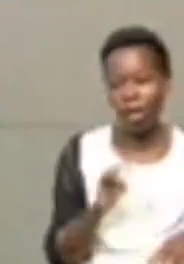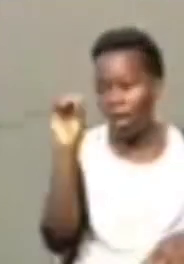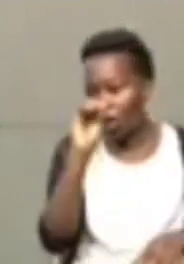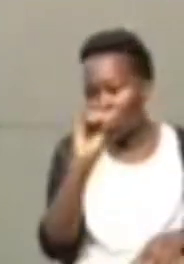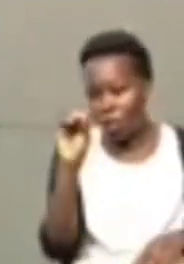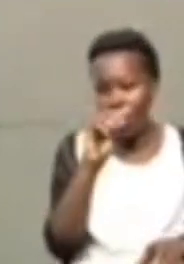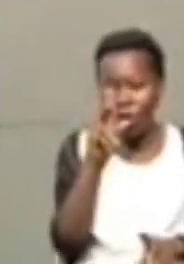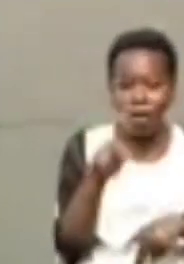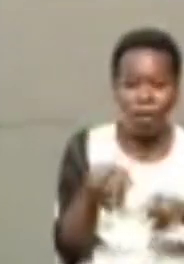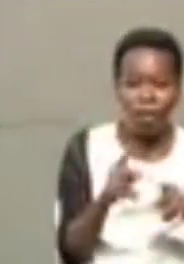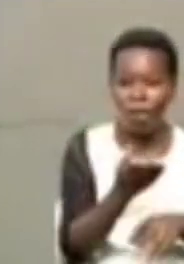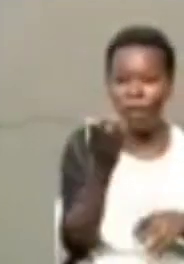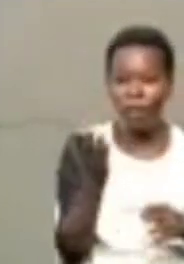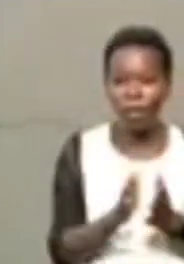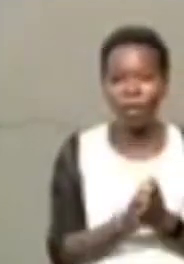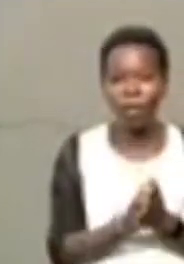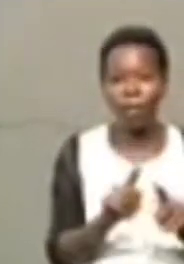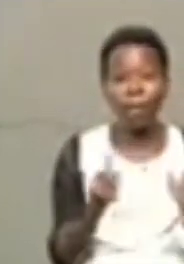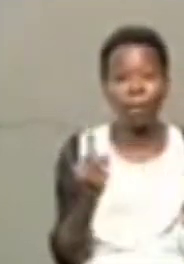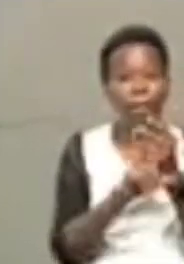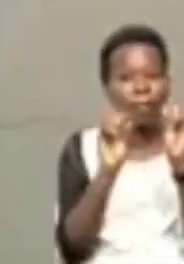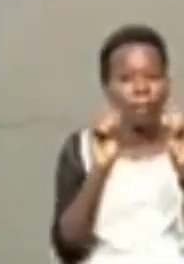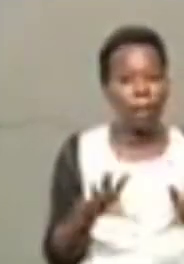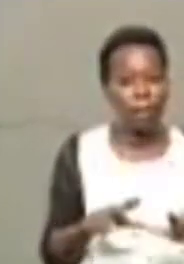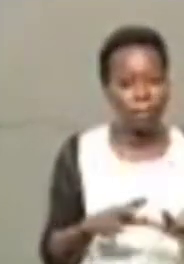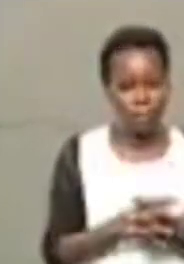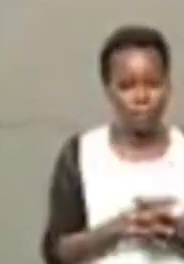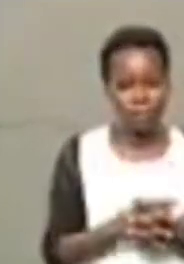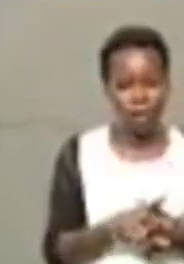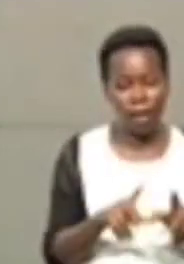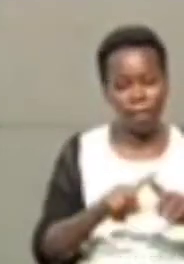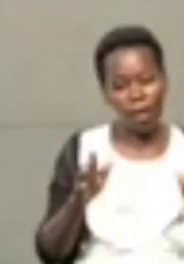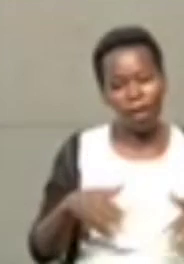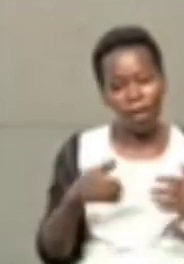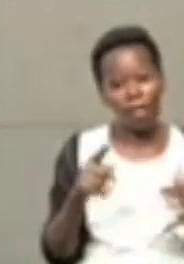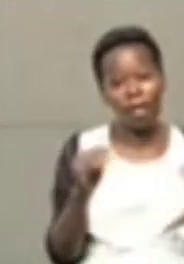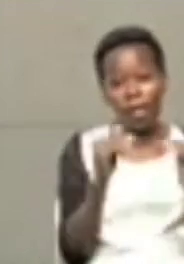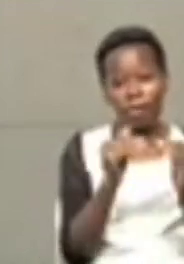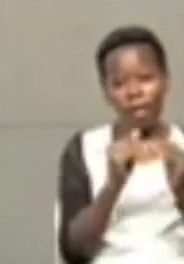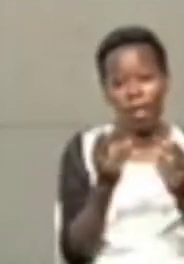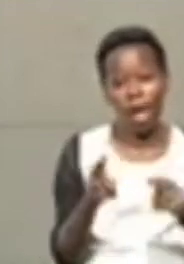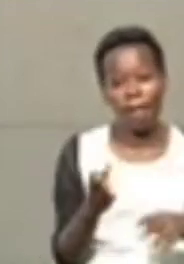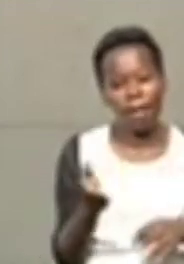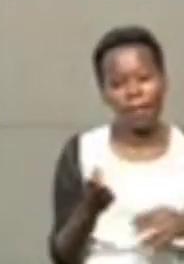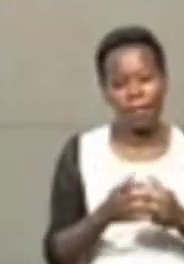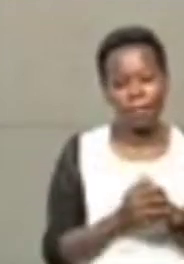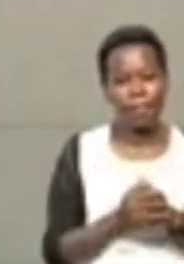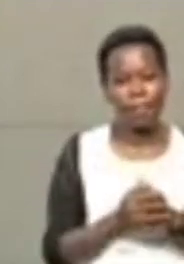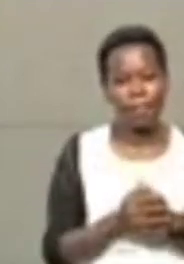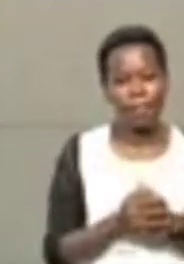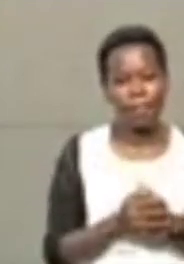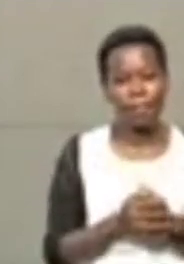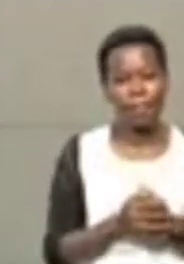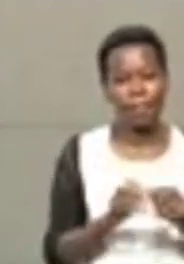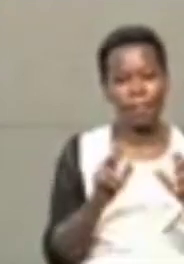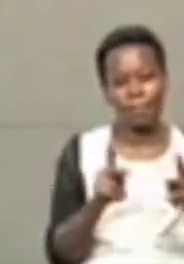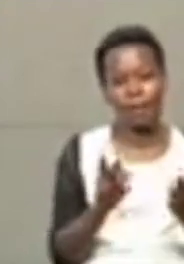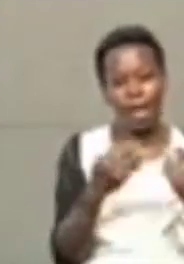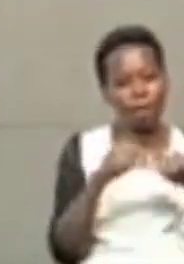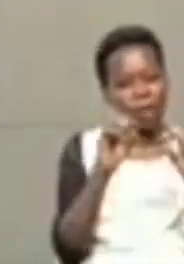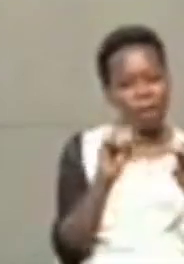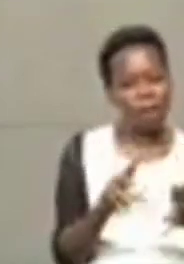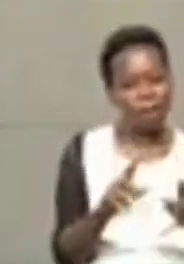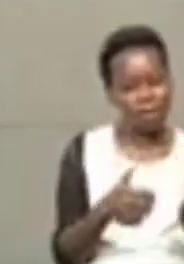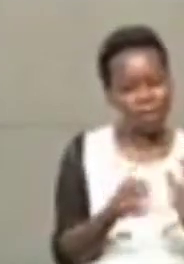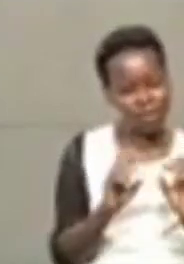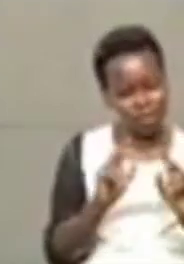people in vain. I'm glad that meeting did happen. Never mind that you're not agreeing. At